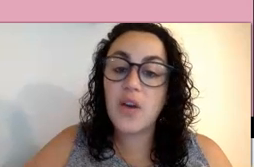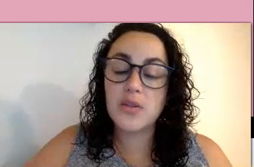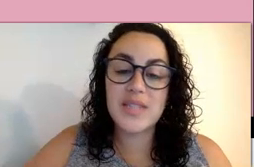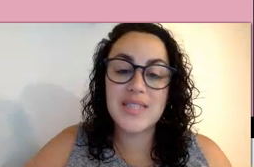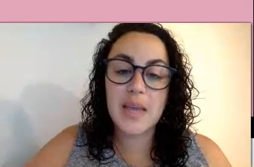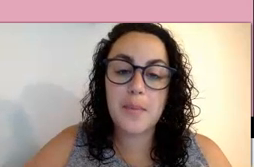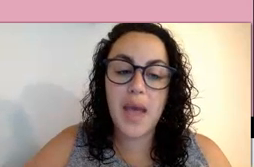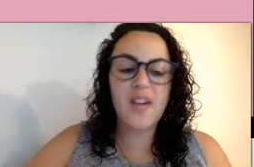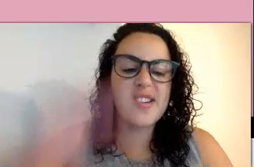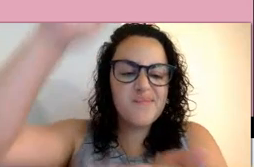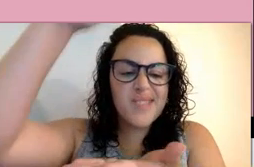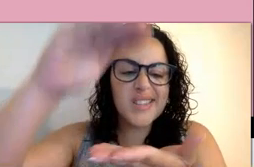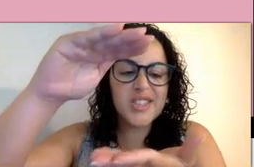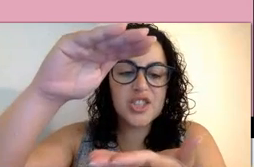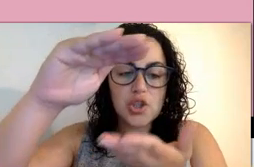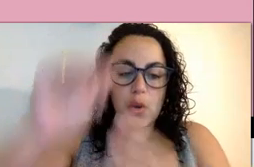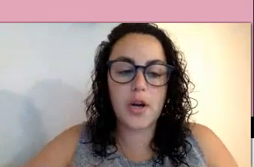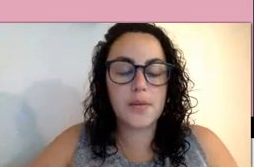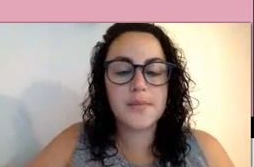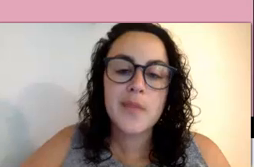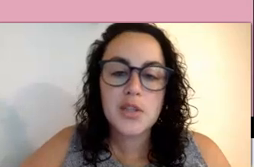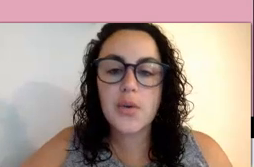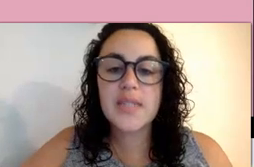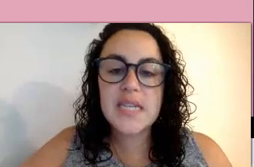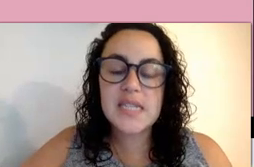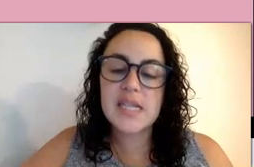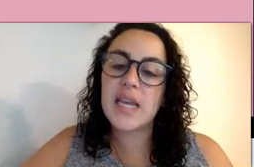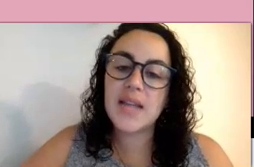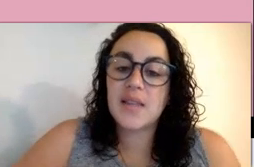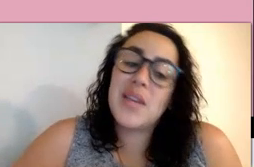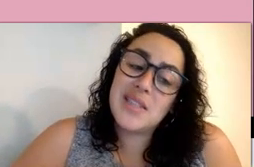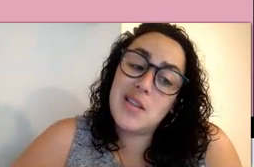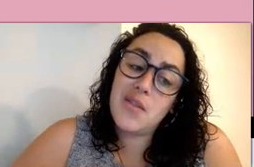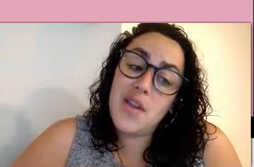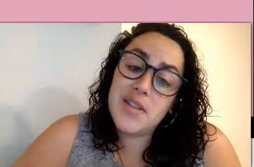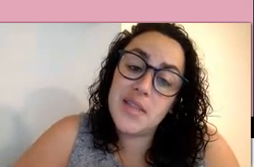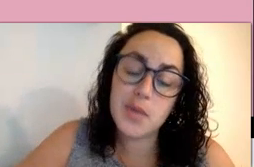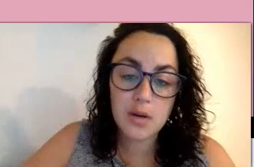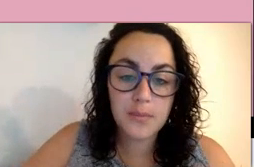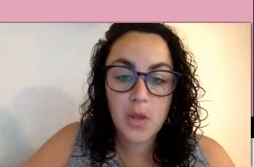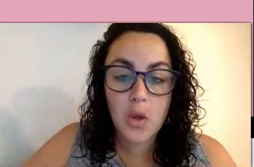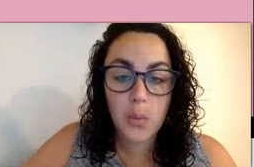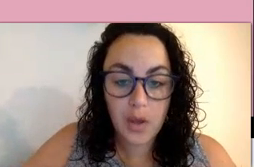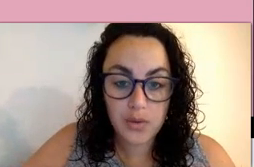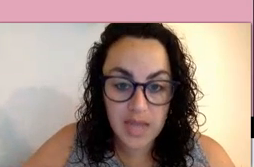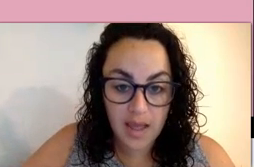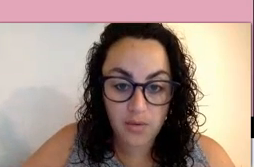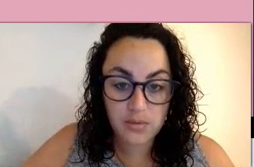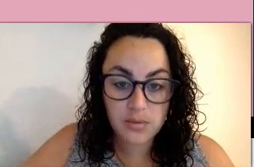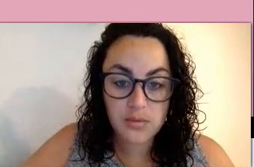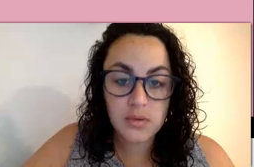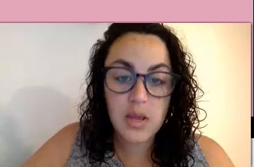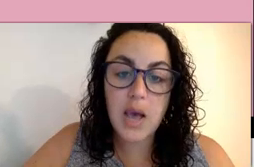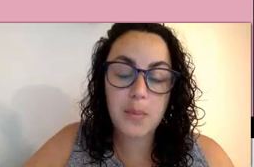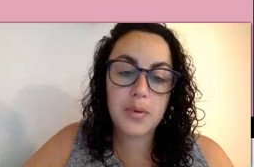w follows the same pattern. It's just shorter. So it's easy to connect them because they look very similar. We go